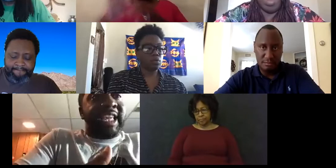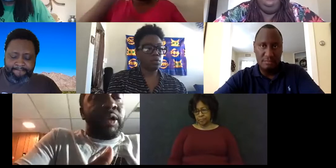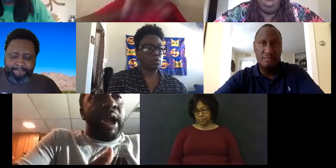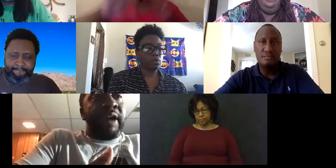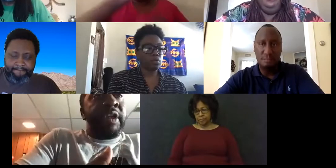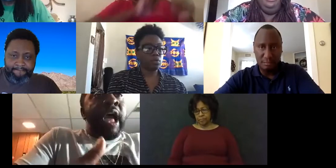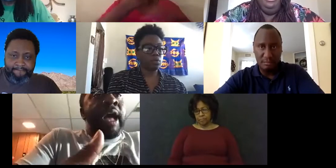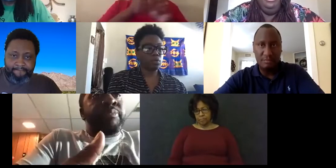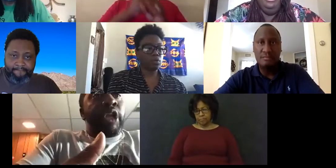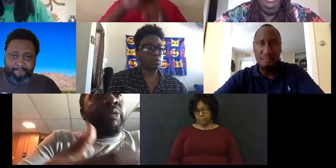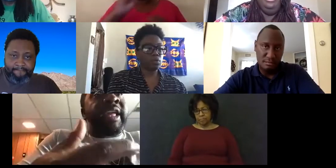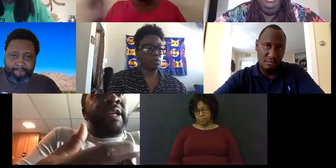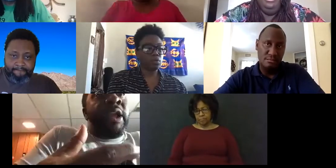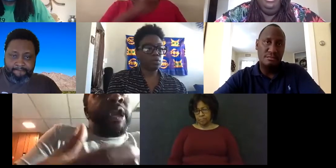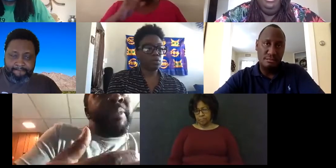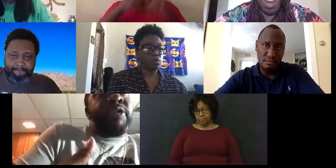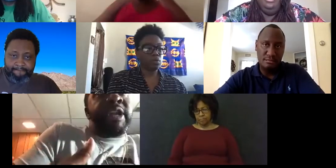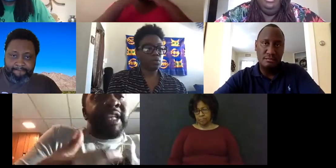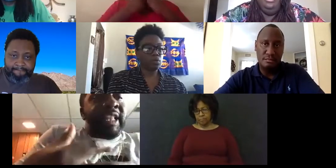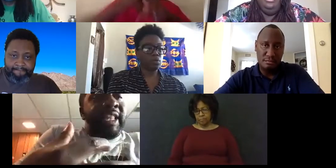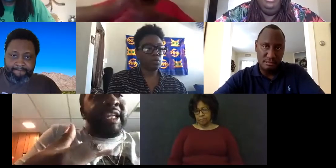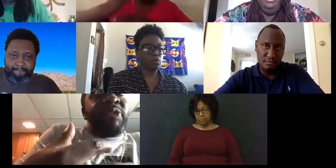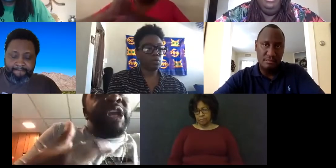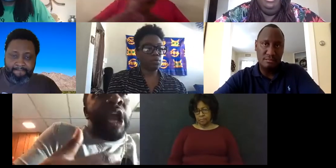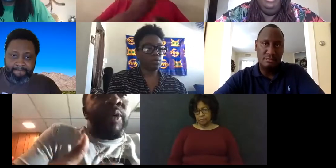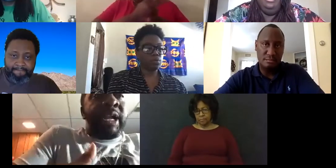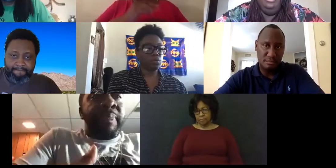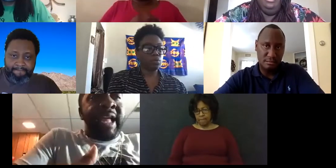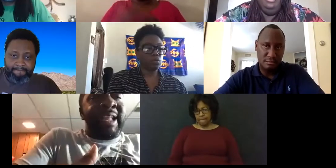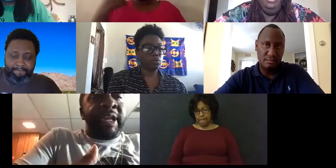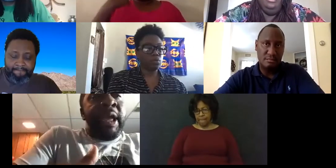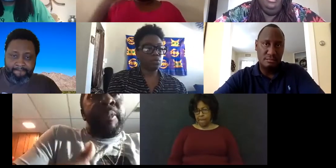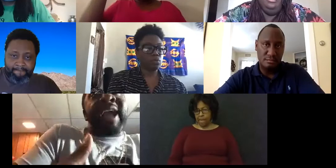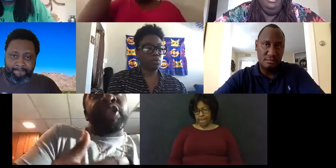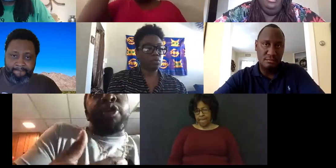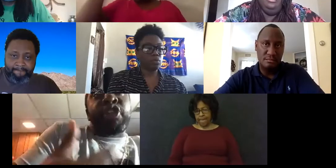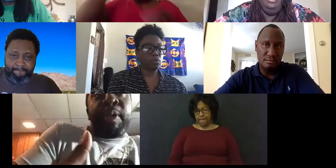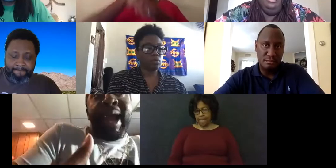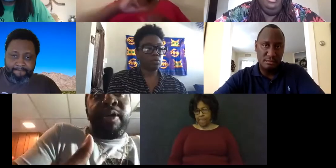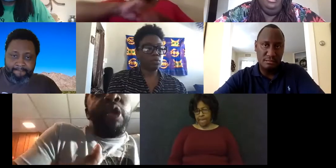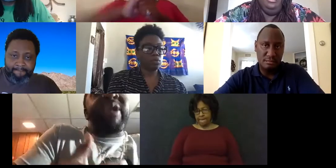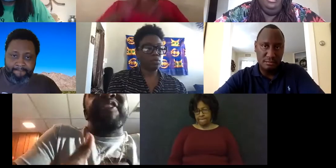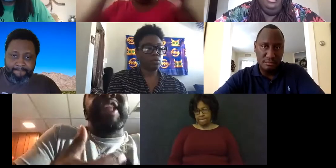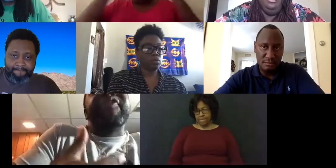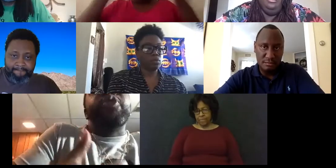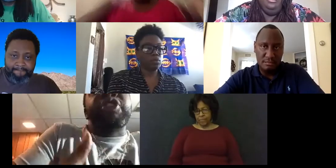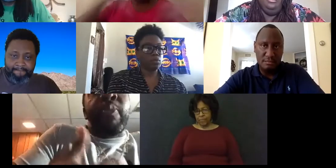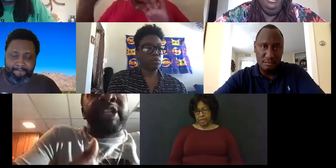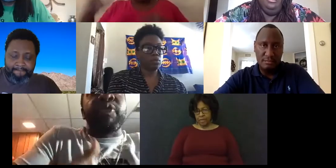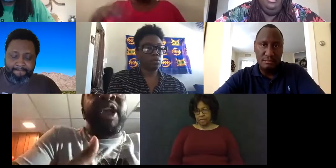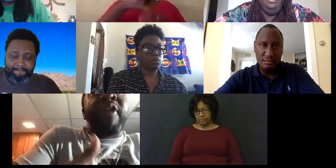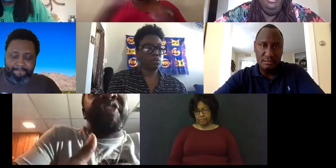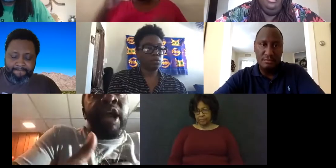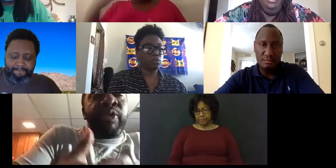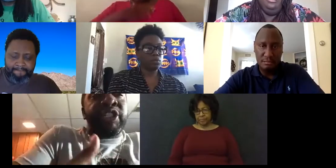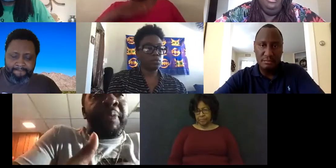taken care of. So like what I'm hearing is, like, we know we're in a pandemic, but back to our superpower, we've lived through so much.